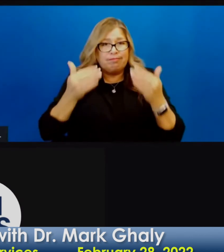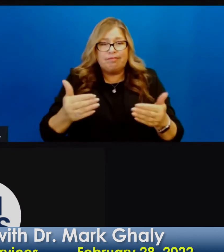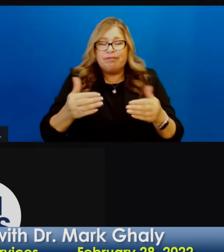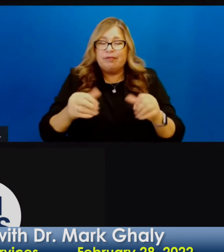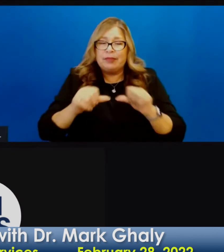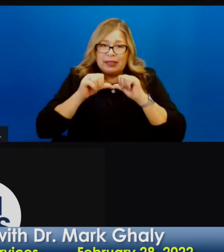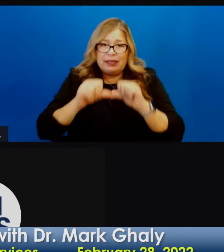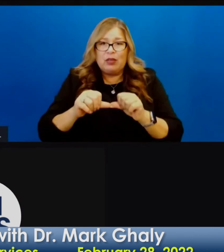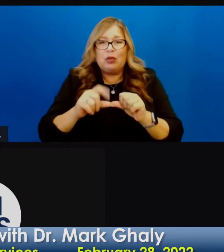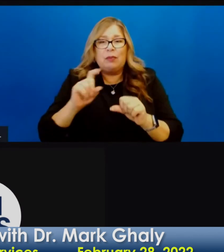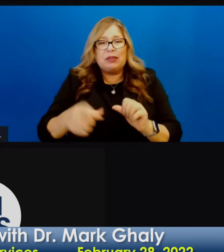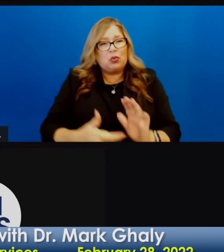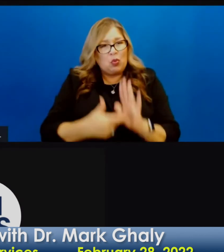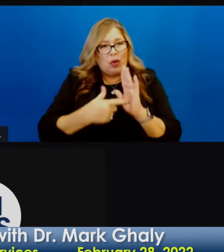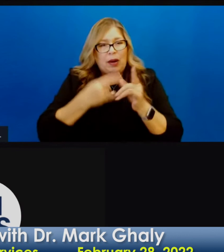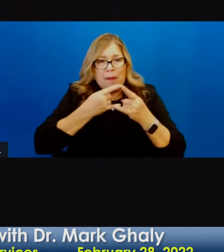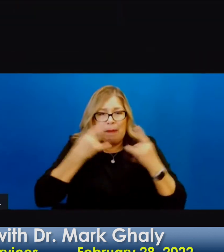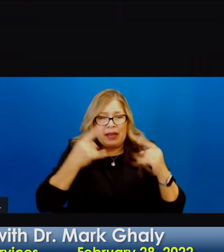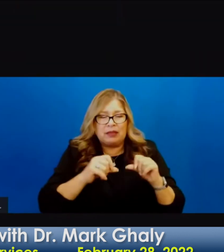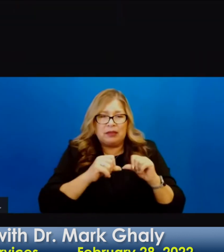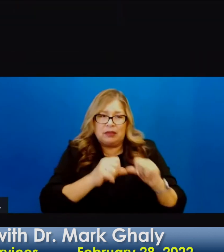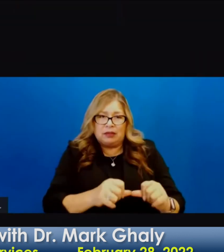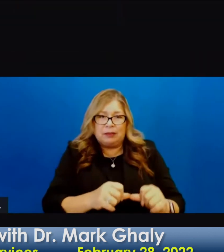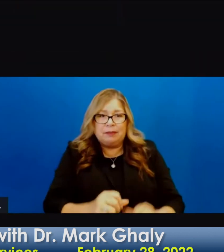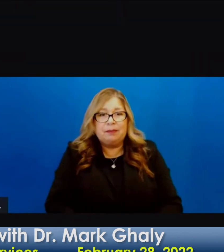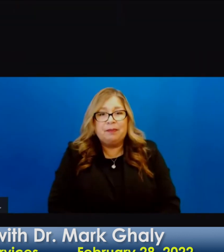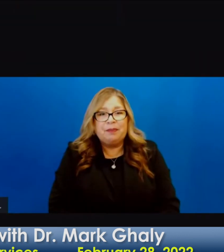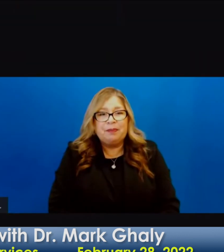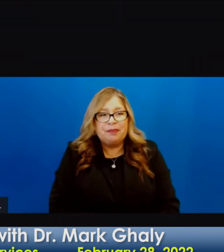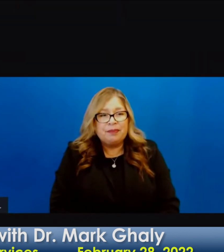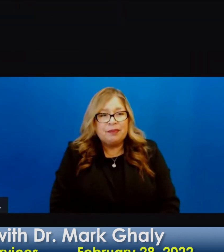continue requiring masks for a period of time.